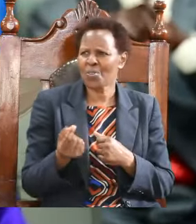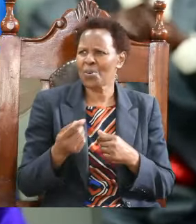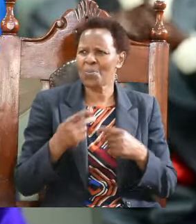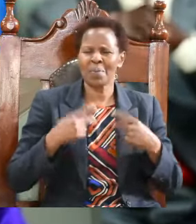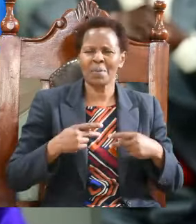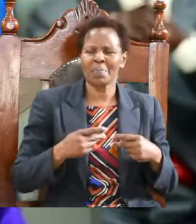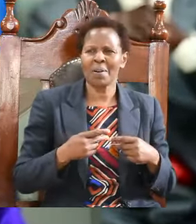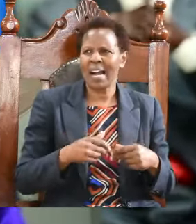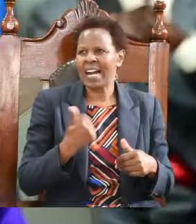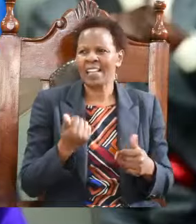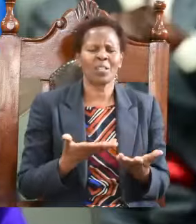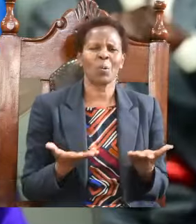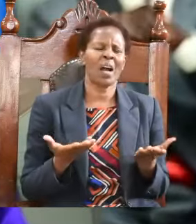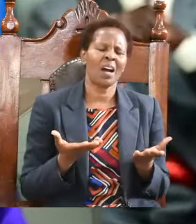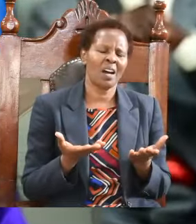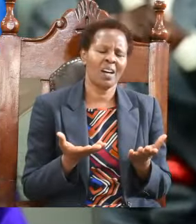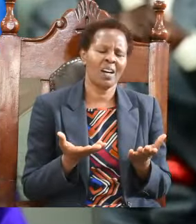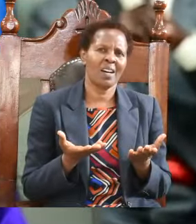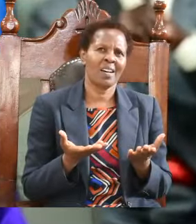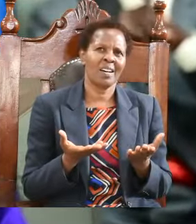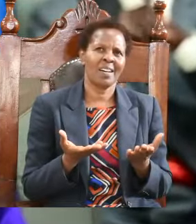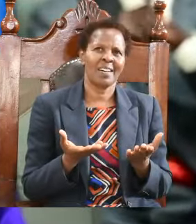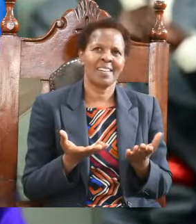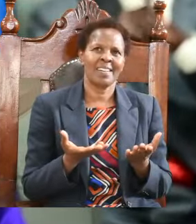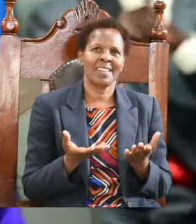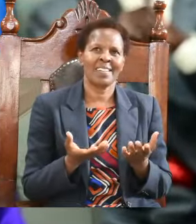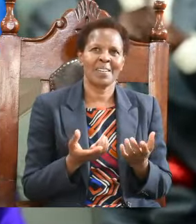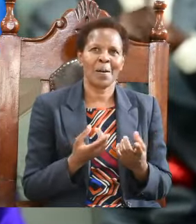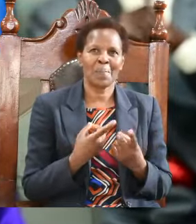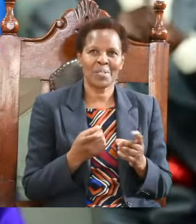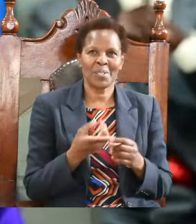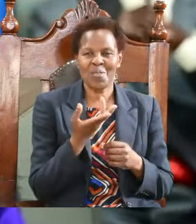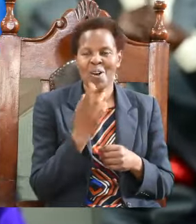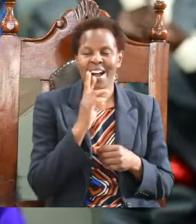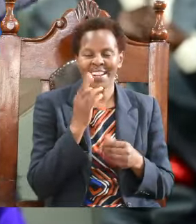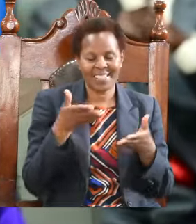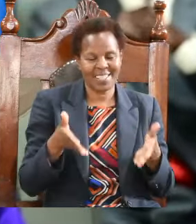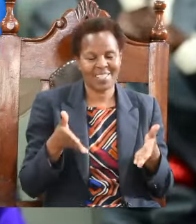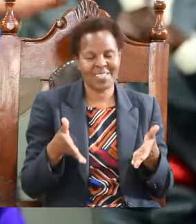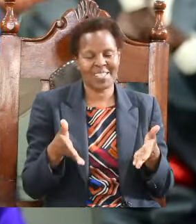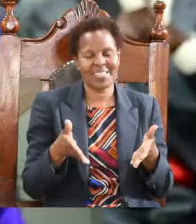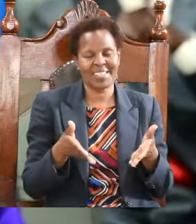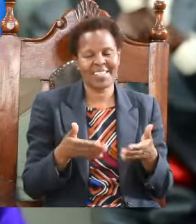the rest? Oh, we have come today. Tell the neighbor,